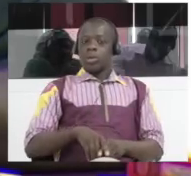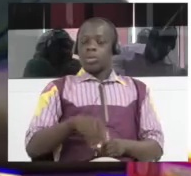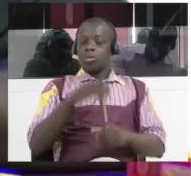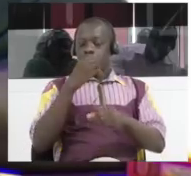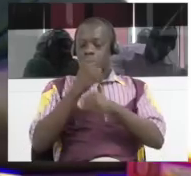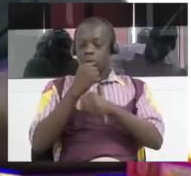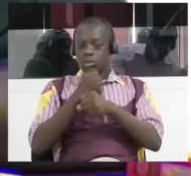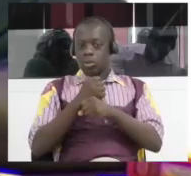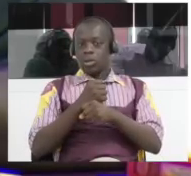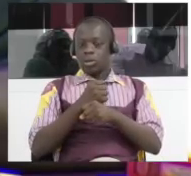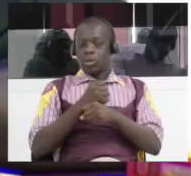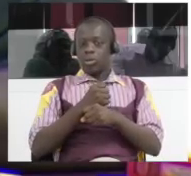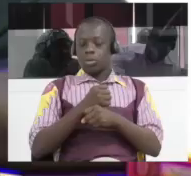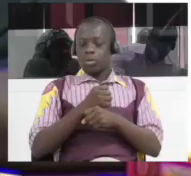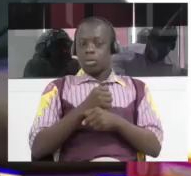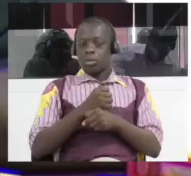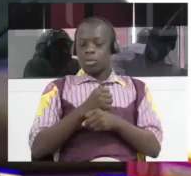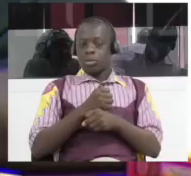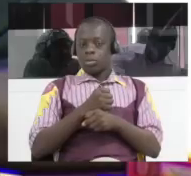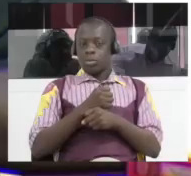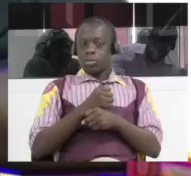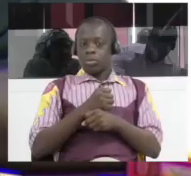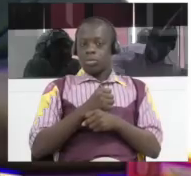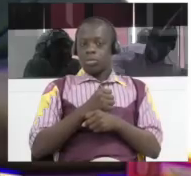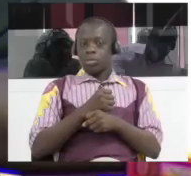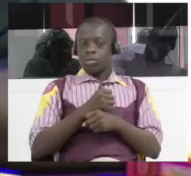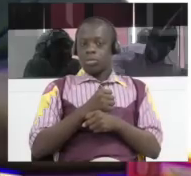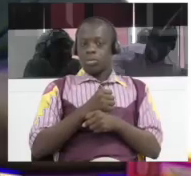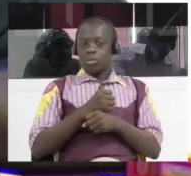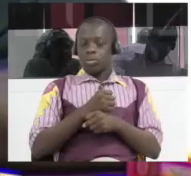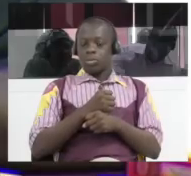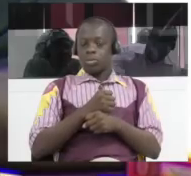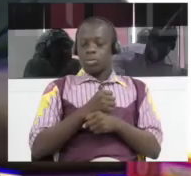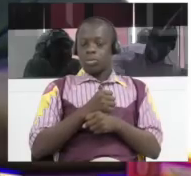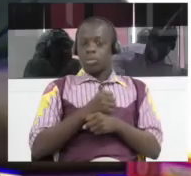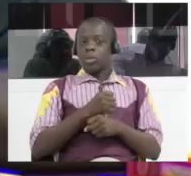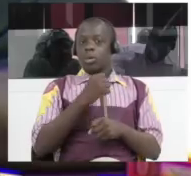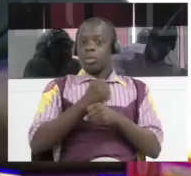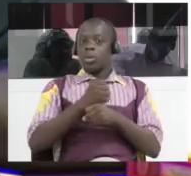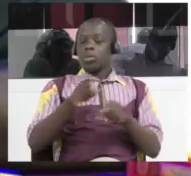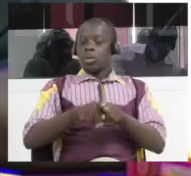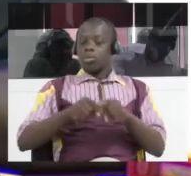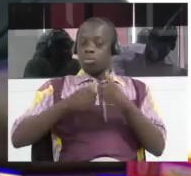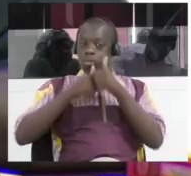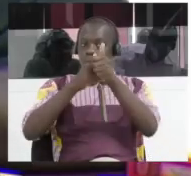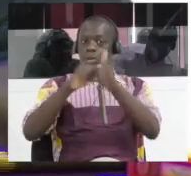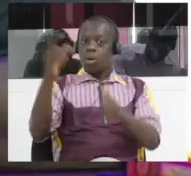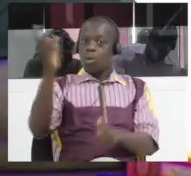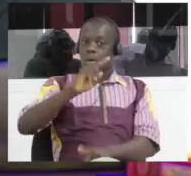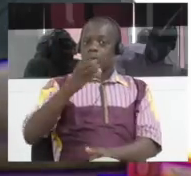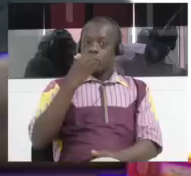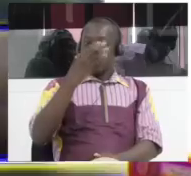party. So it meant, you know, they had orders that, you know, they would go along with whatever orders they were